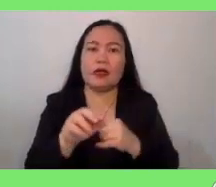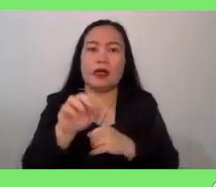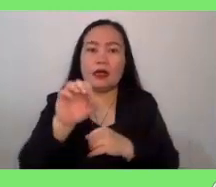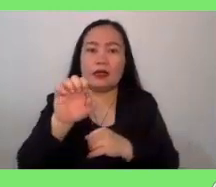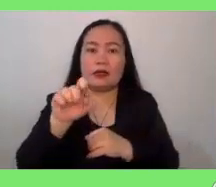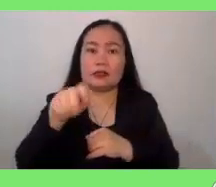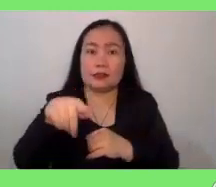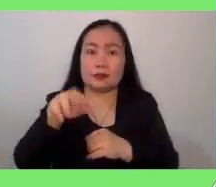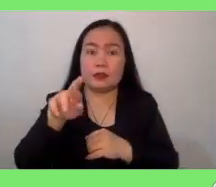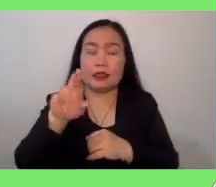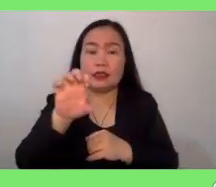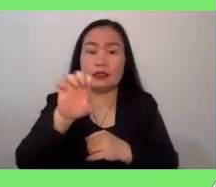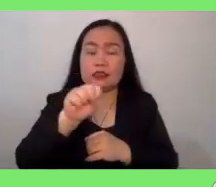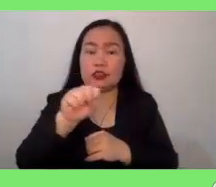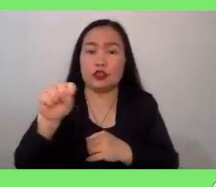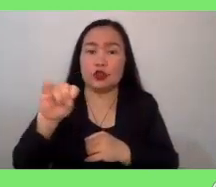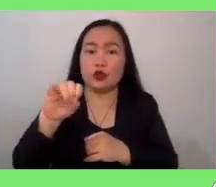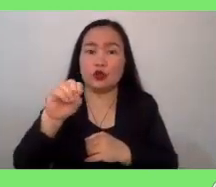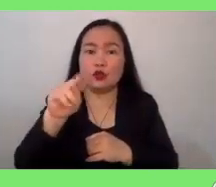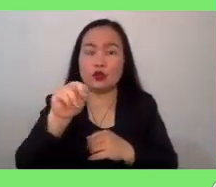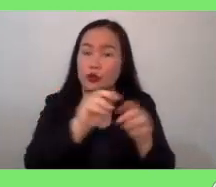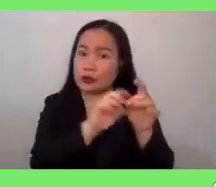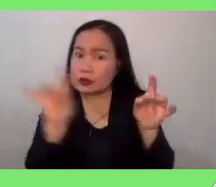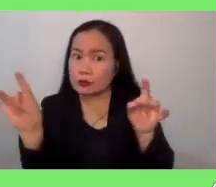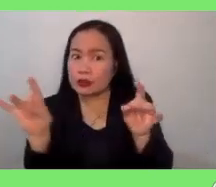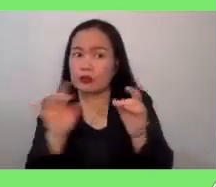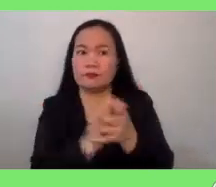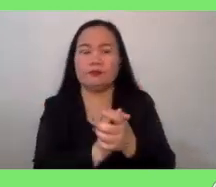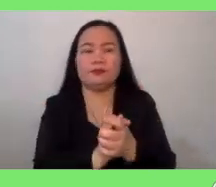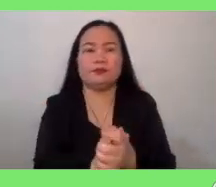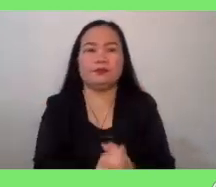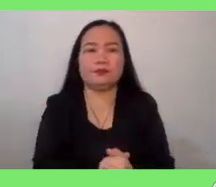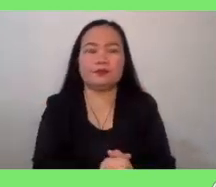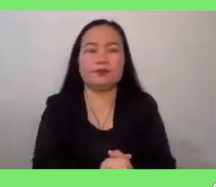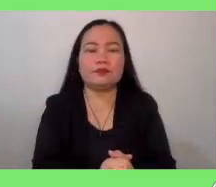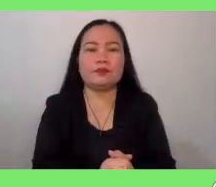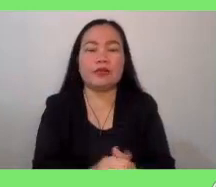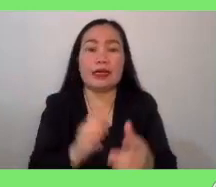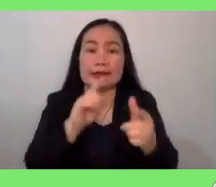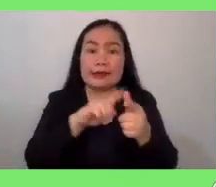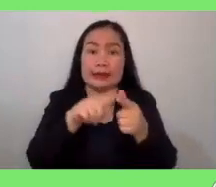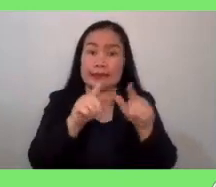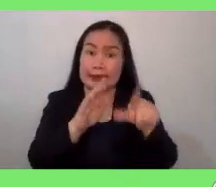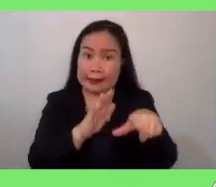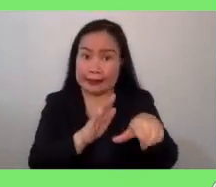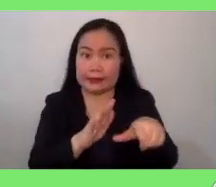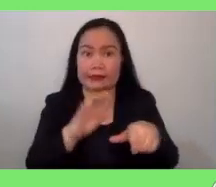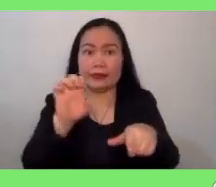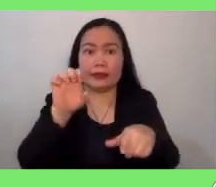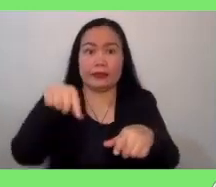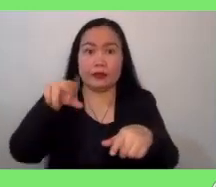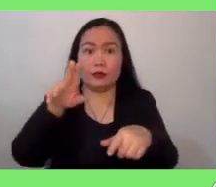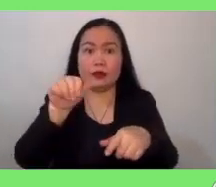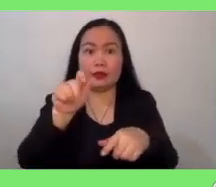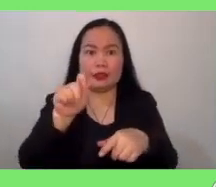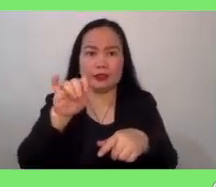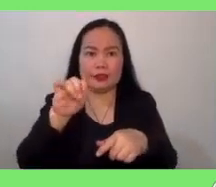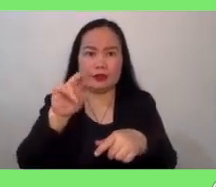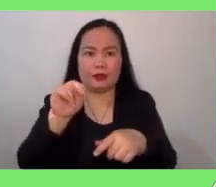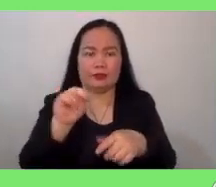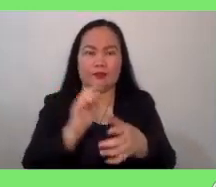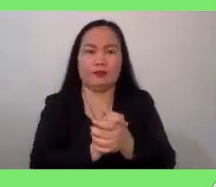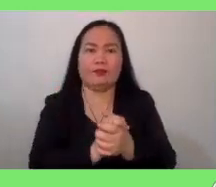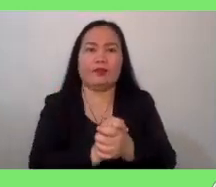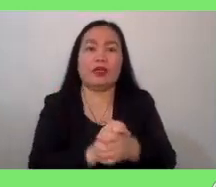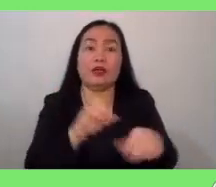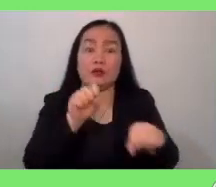then tsaka natin ipapasok sa equation. Okay, so kailangan alam po muna natin ang difference ng